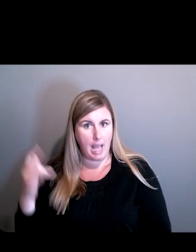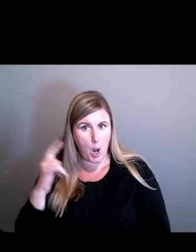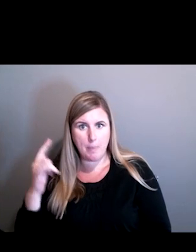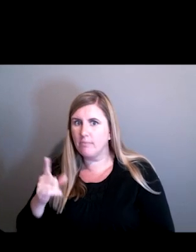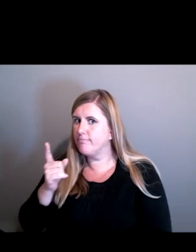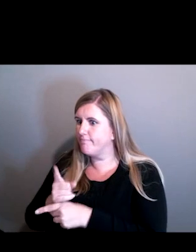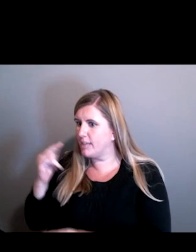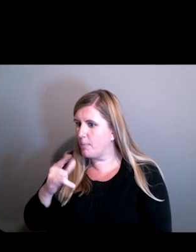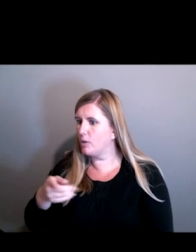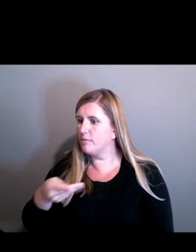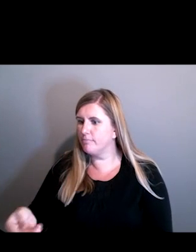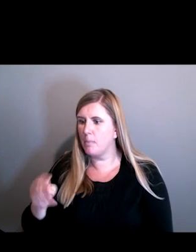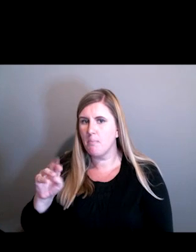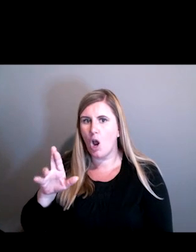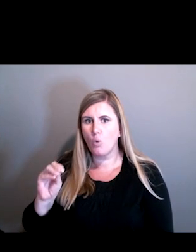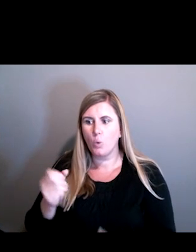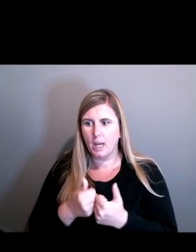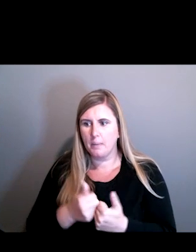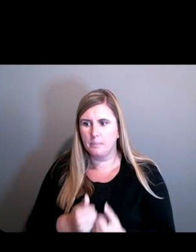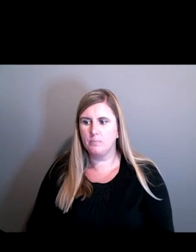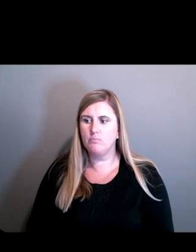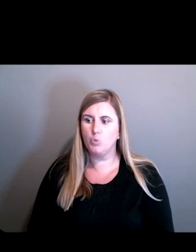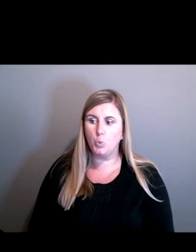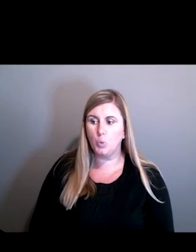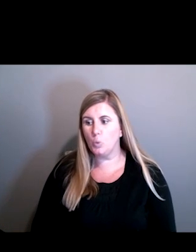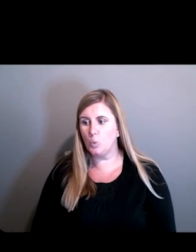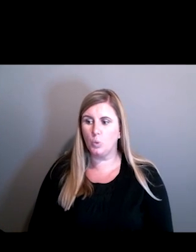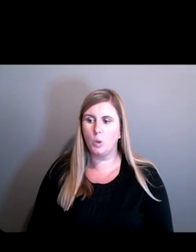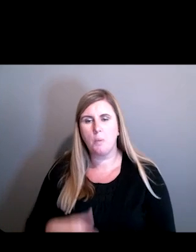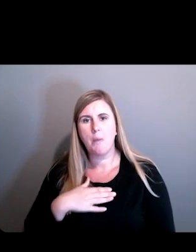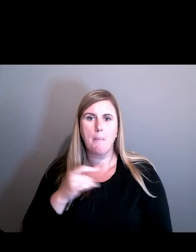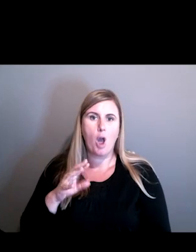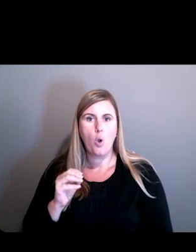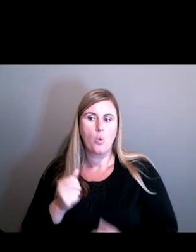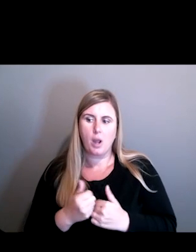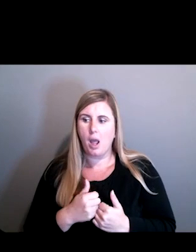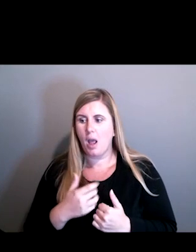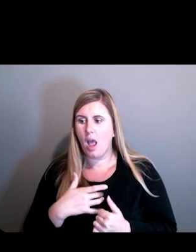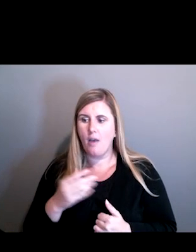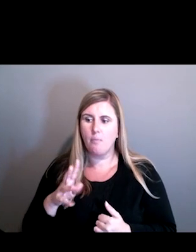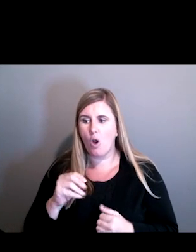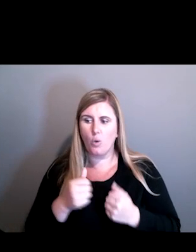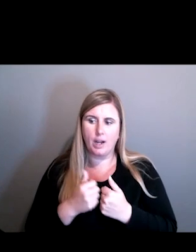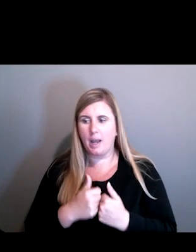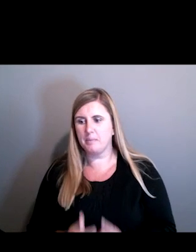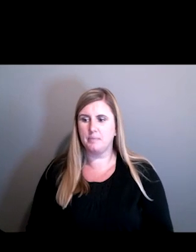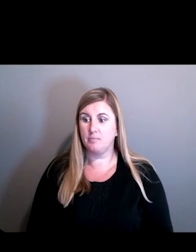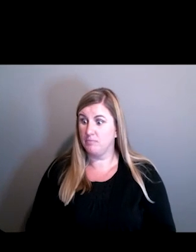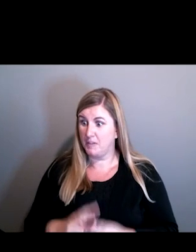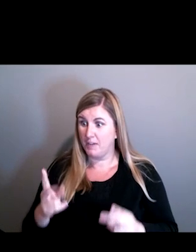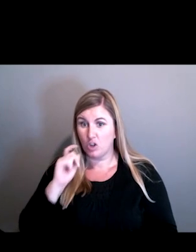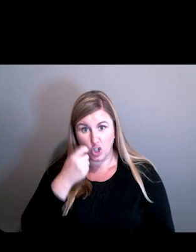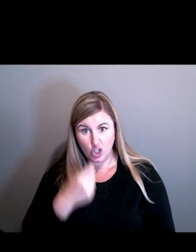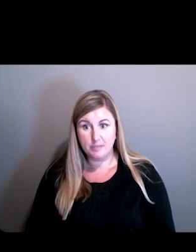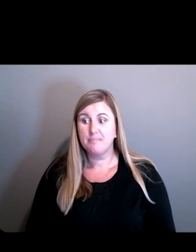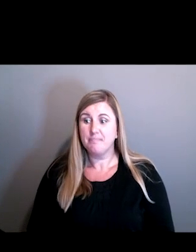reinforcers. An airplane. It is an airplane. Good job. Here's your Mario game. Whoa, my Mario game. I